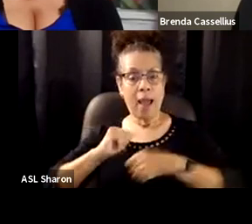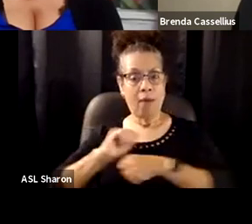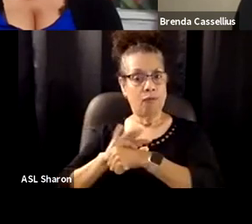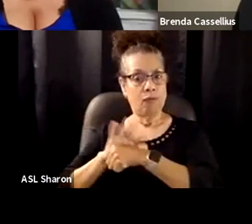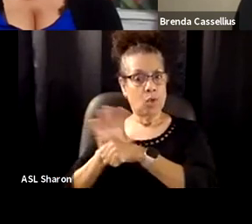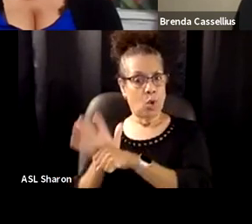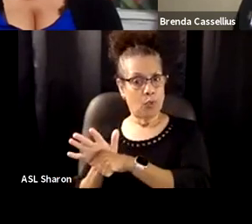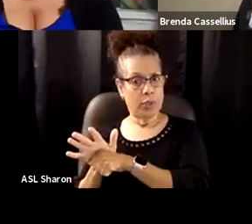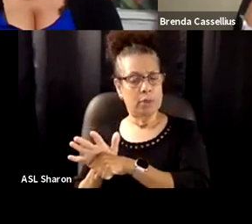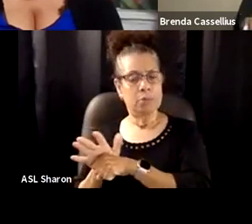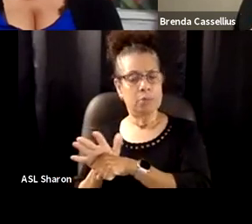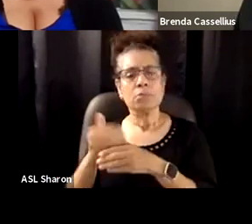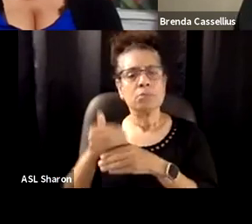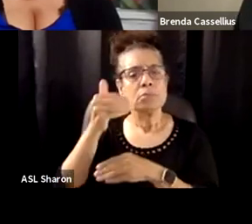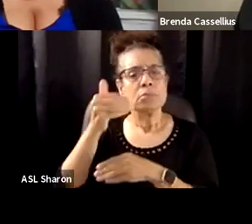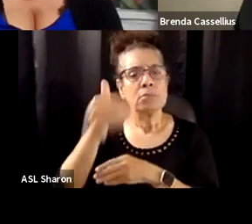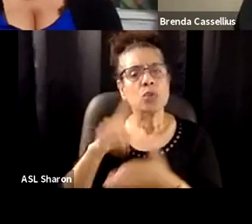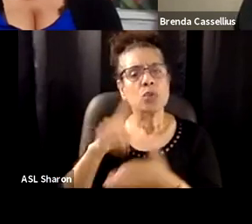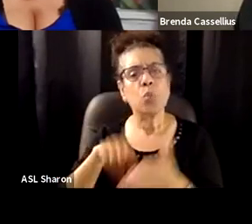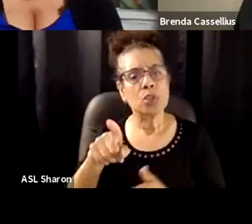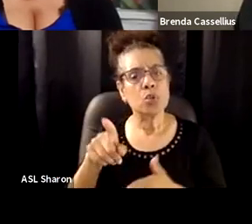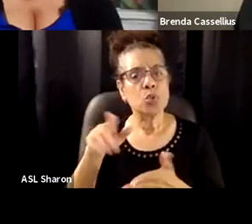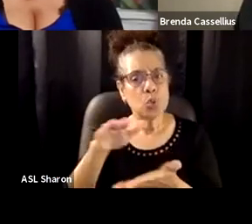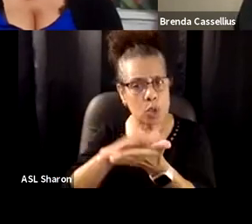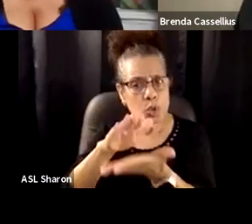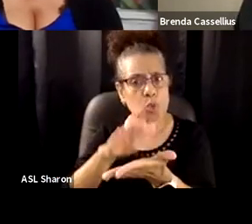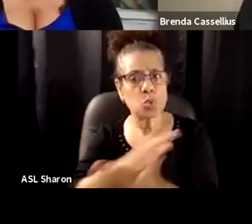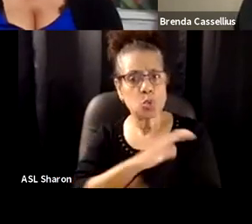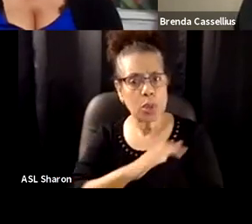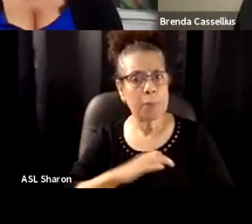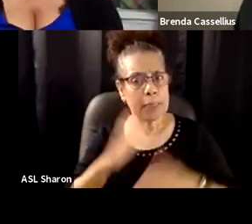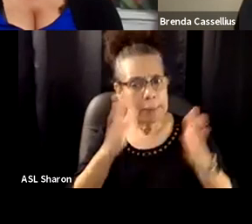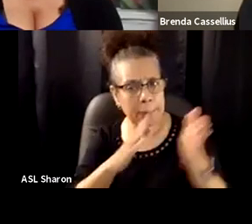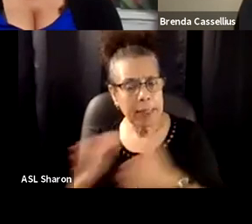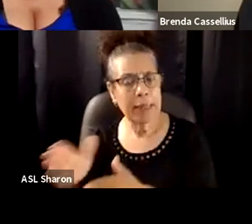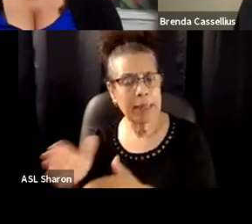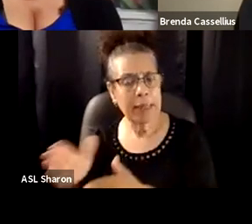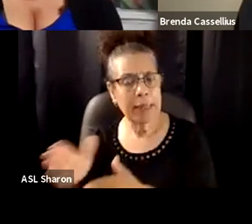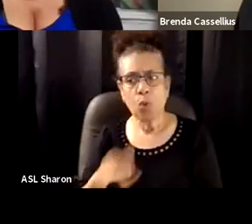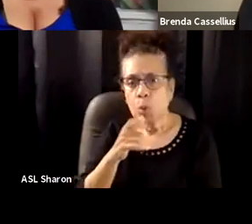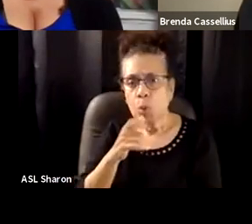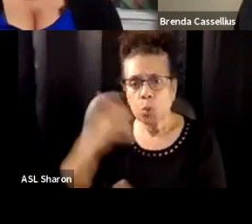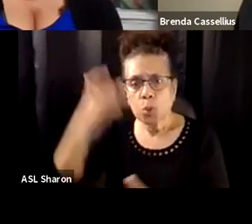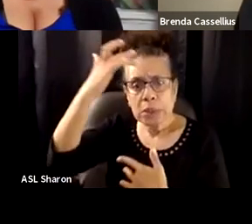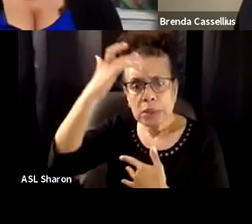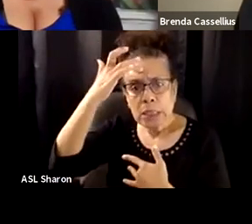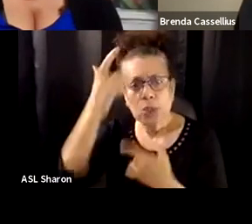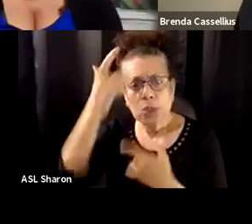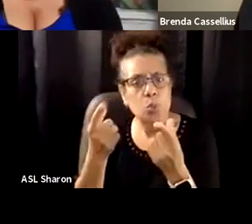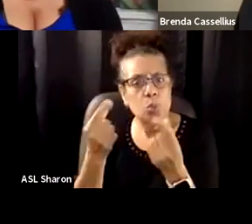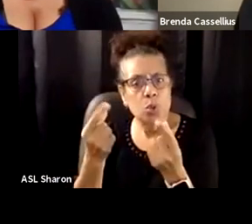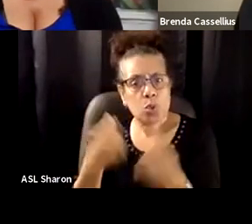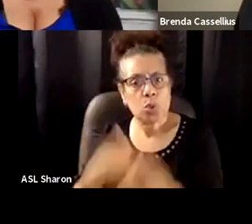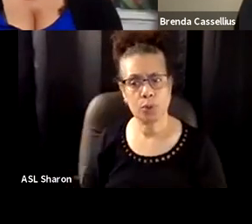plans that the district has for that kid that is sick let's